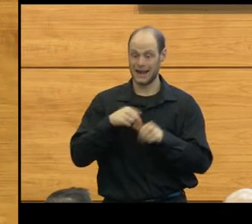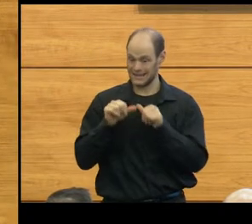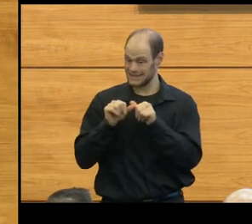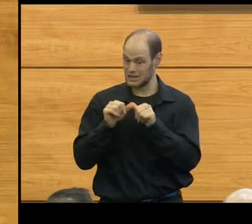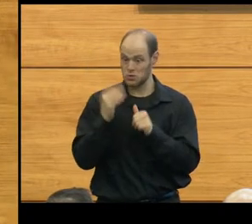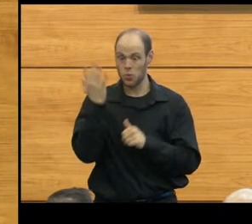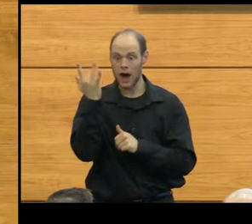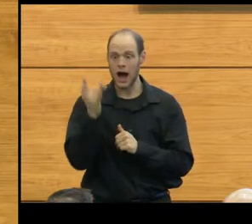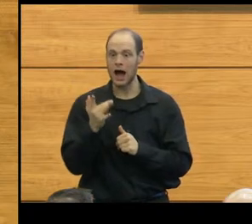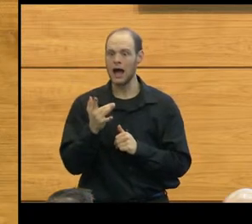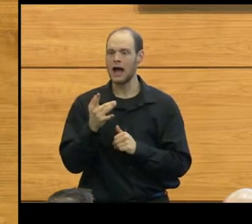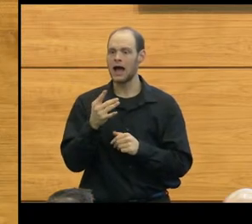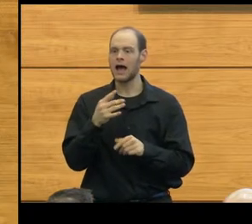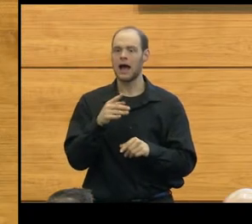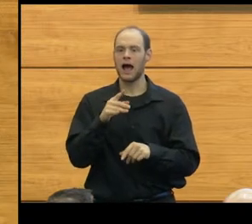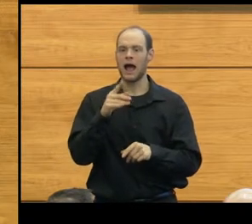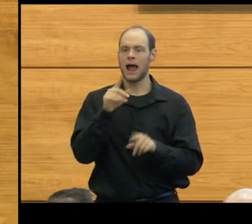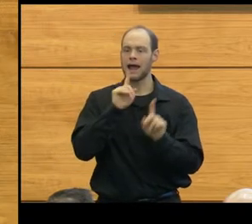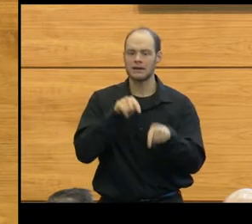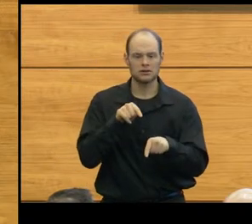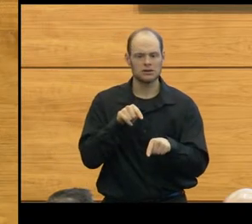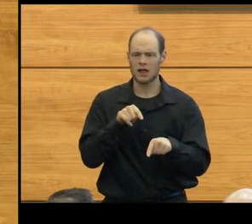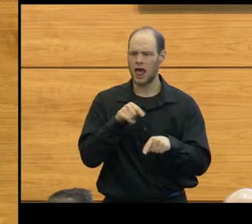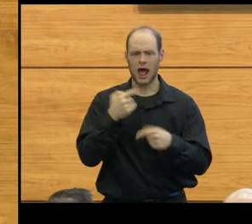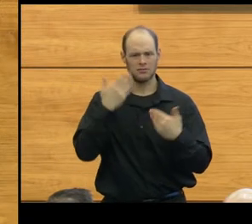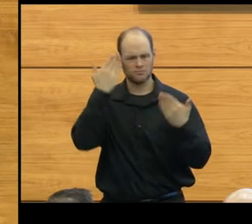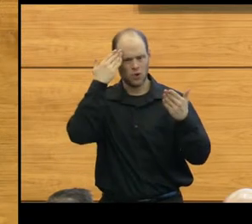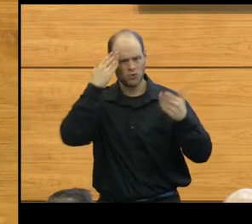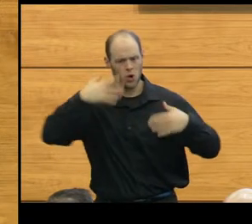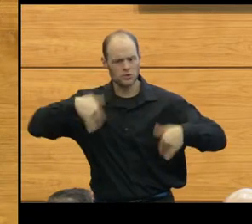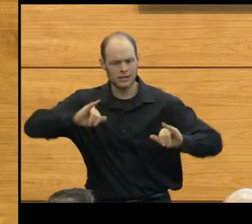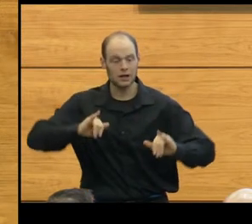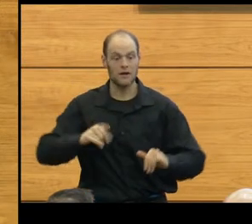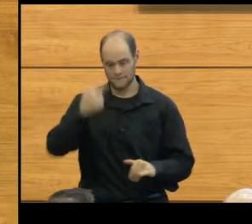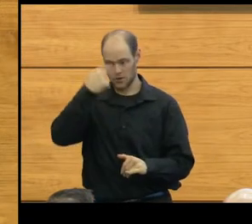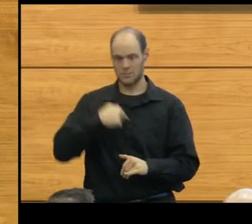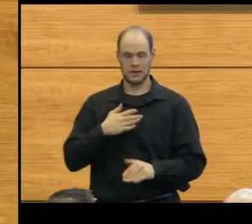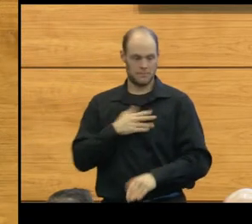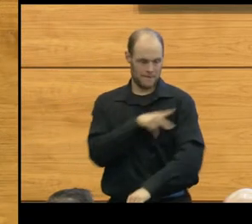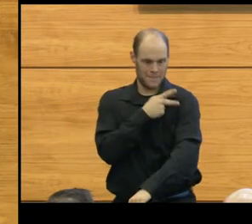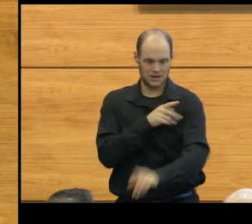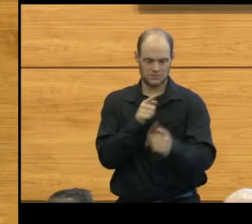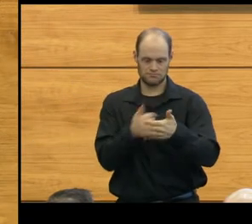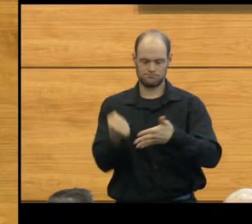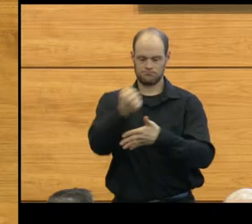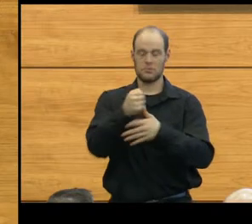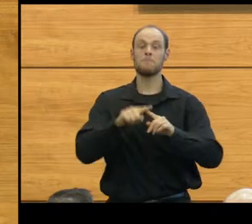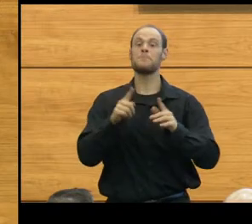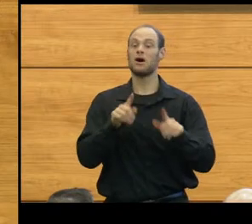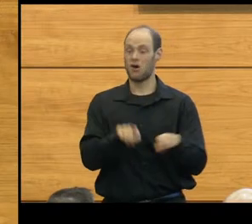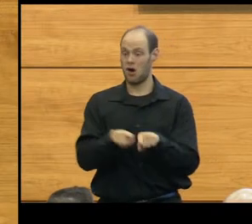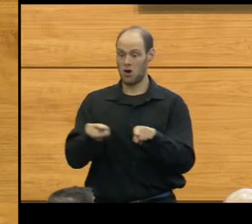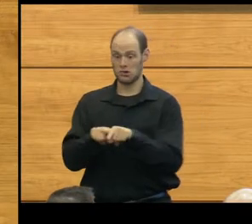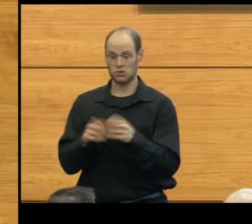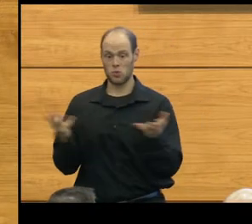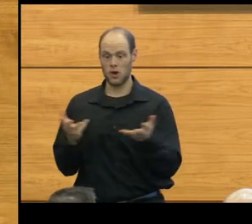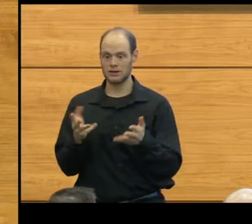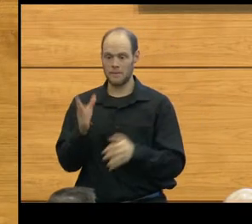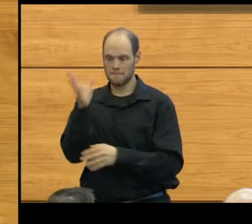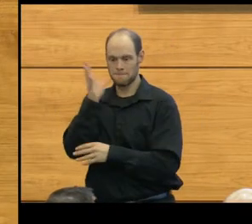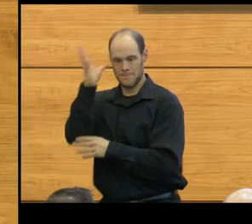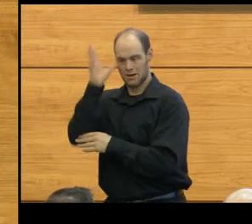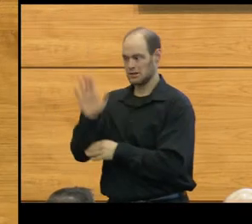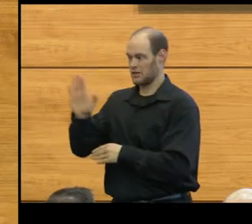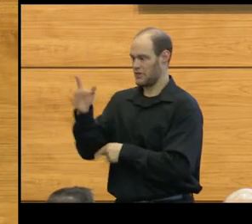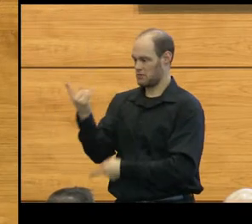many answers still to be had. And I would suggest to you, for me, it's about my patients, but it's also about the parents and